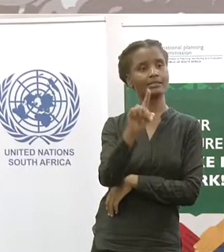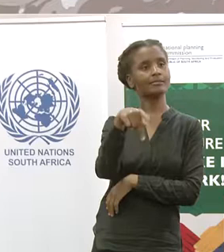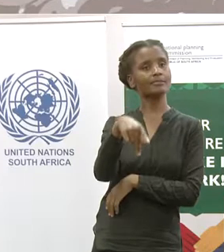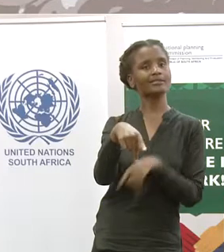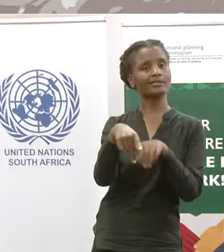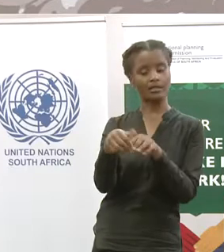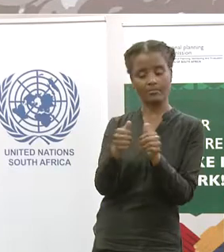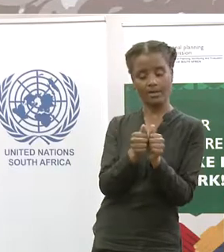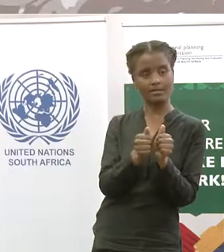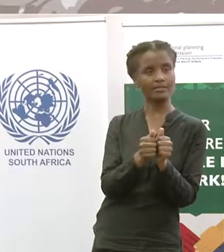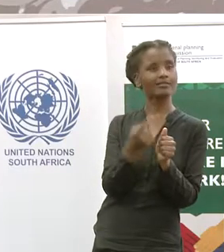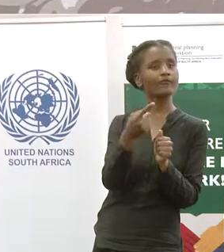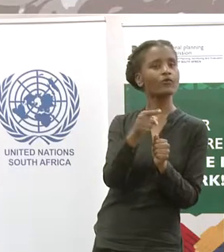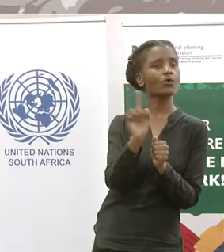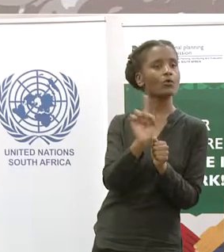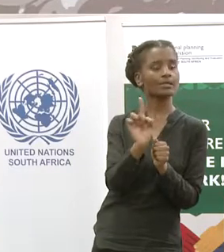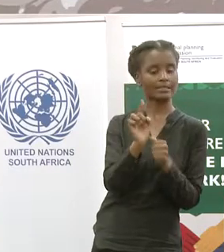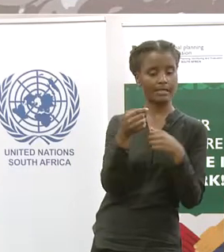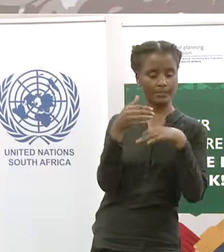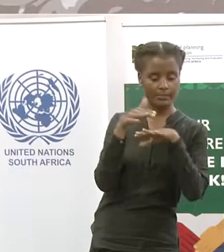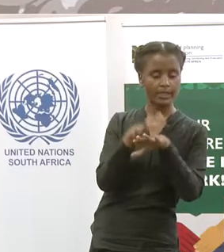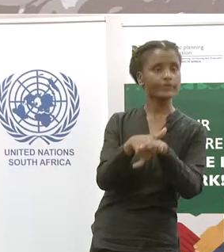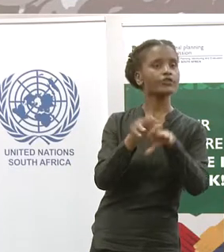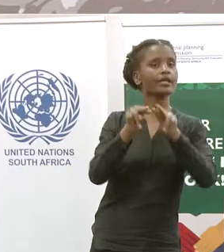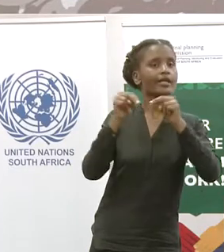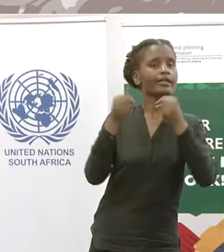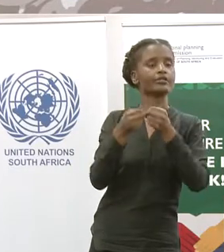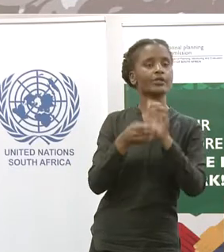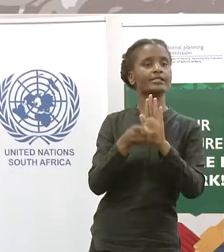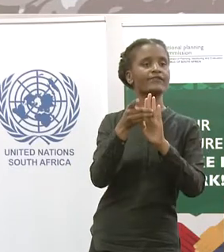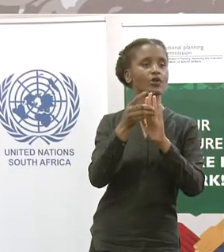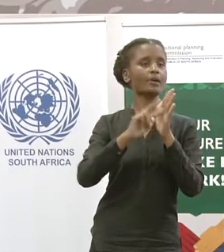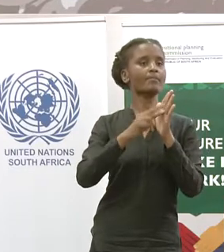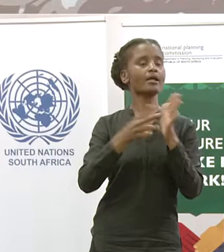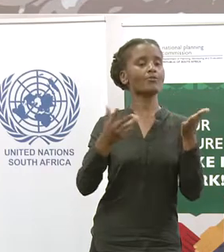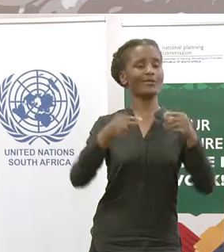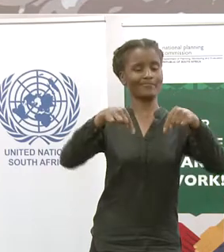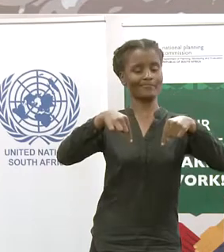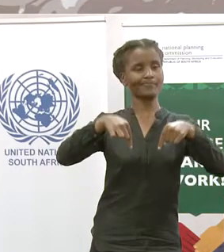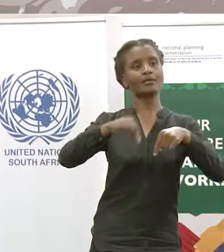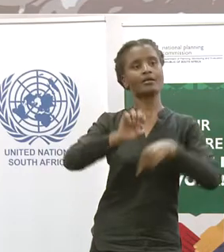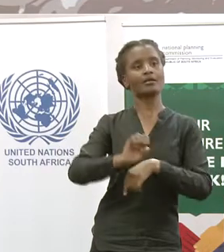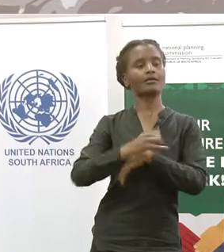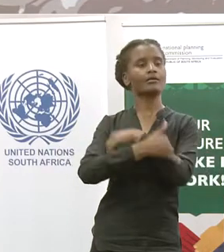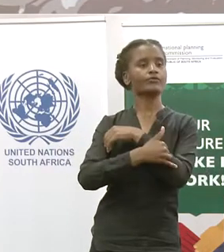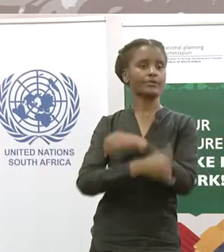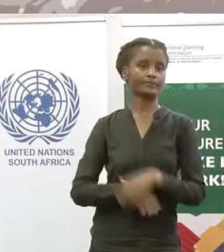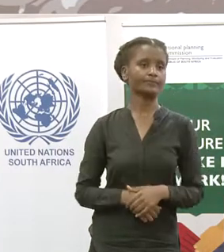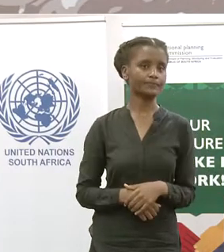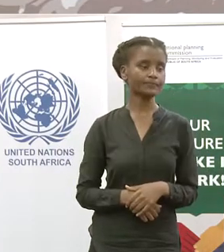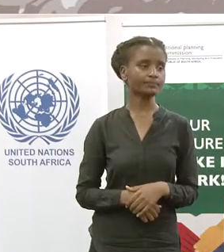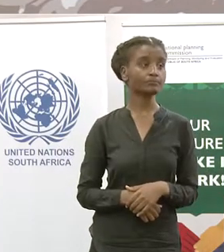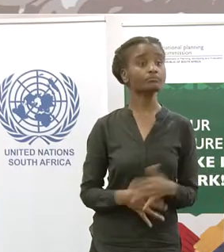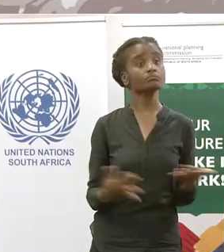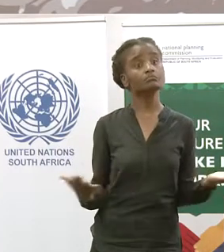of driving the implementation of the National Development Plan within the country. For those of you